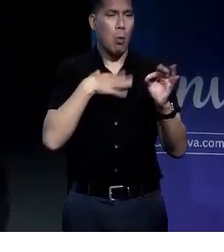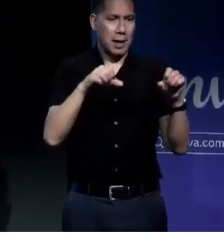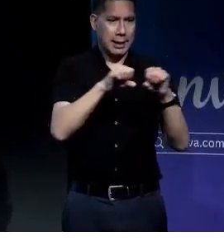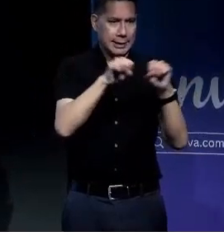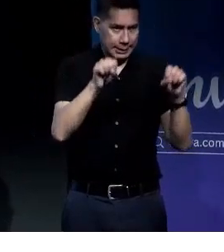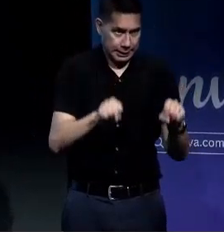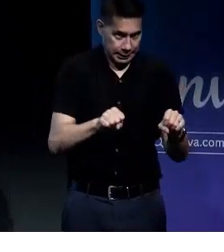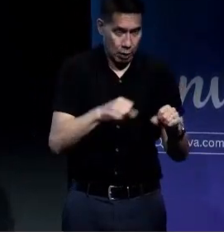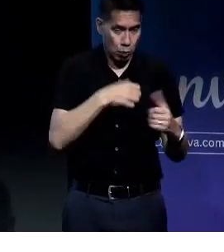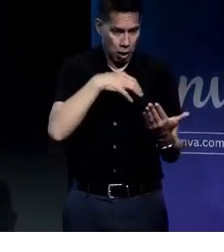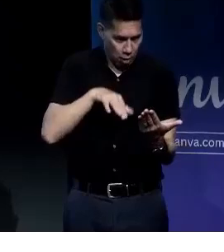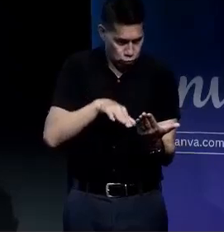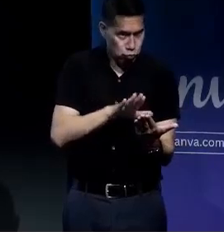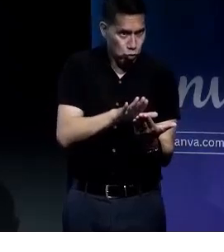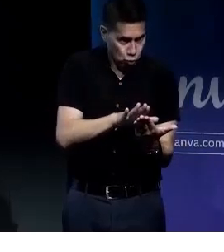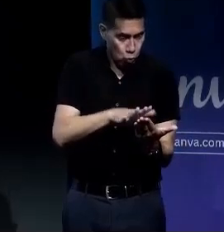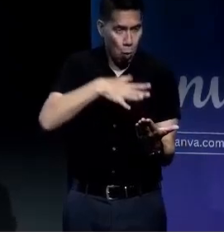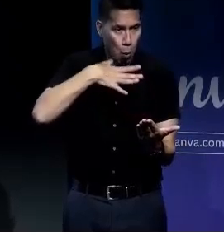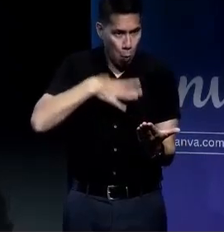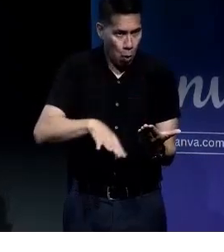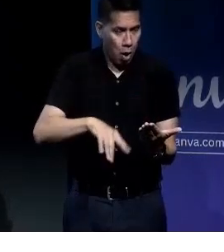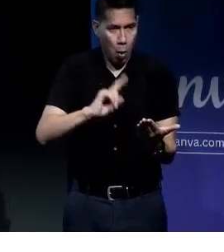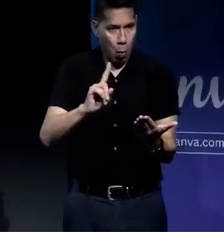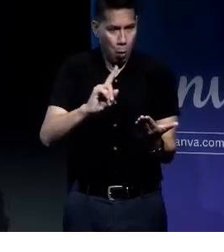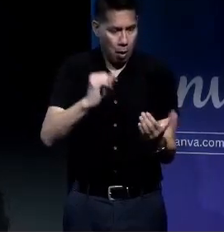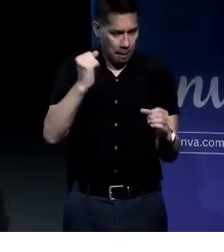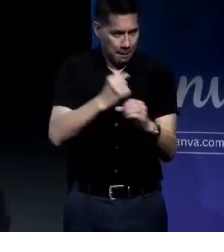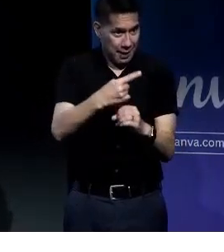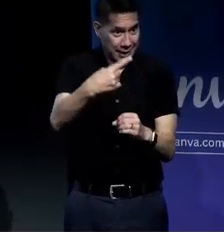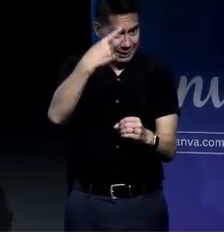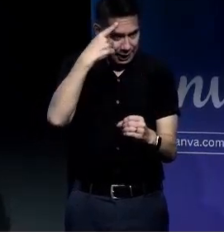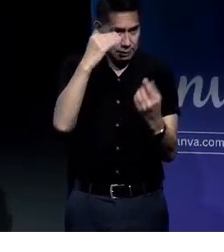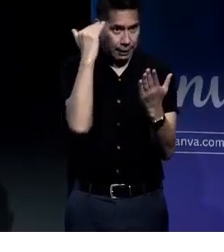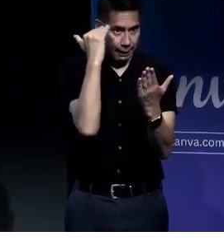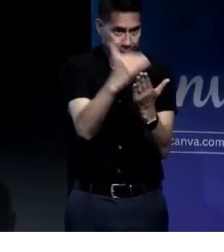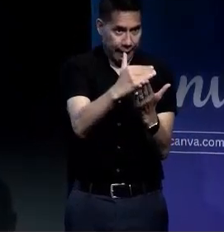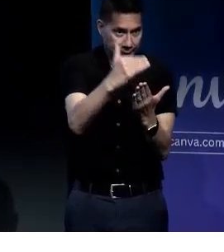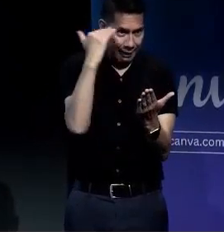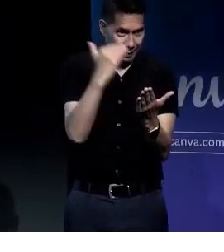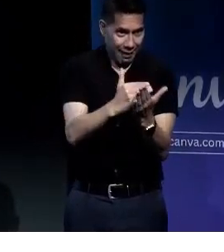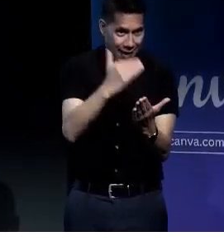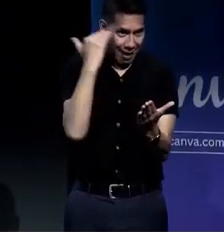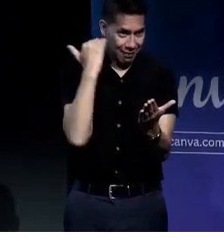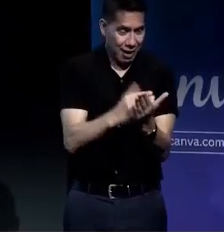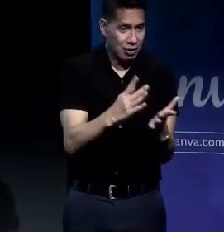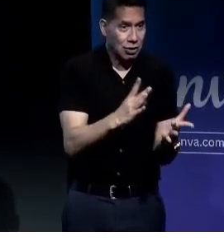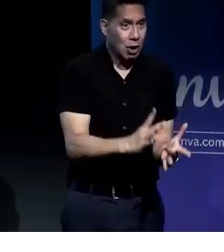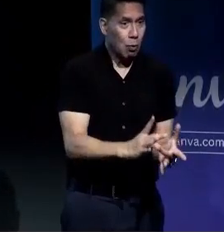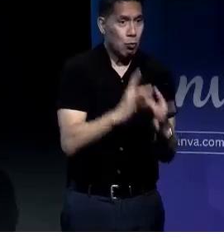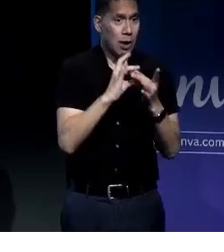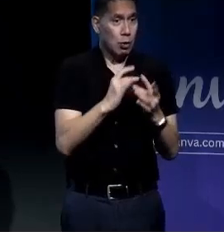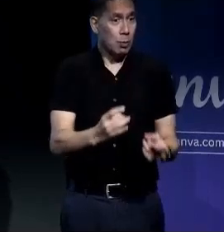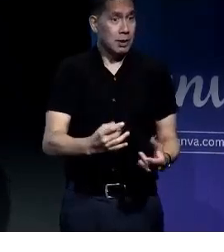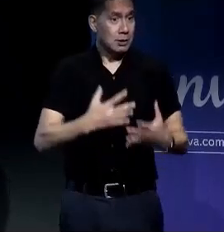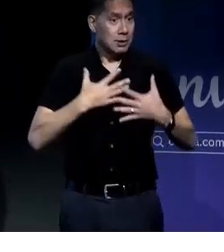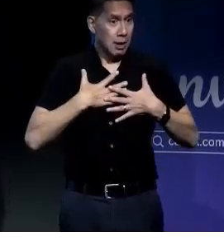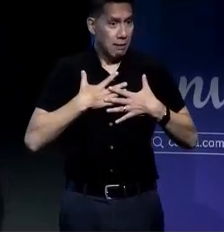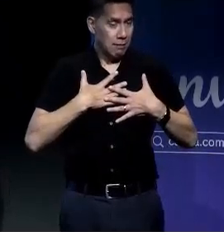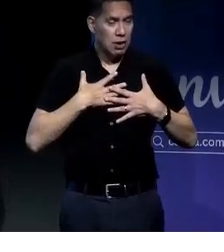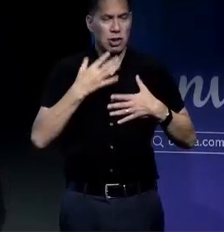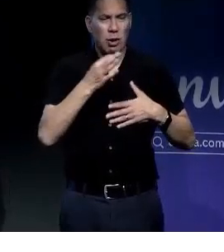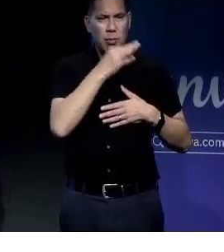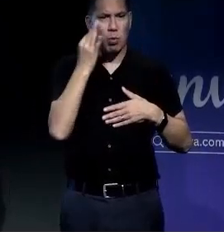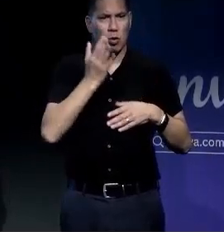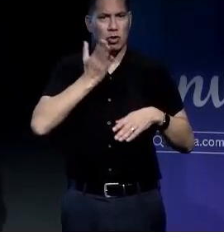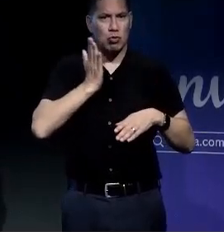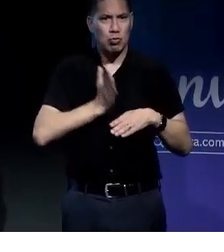I want an approach, I want to have just logic and rules so that I can apply the logic and rules to myself so that this boring job